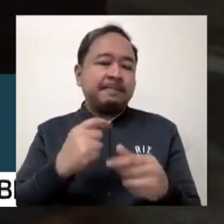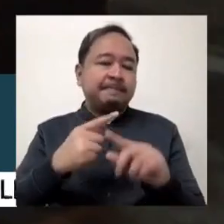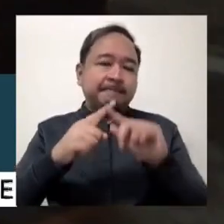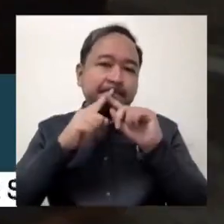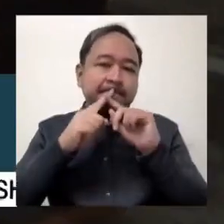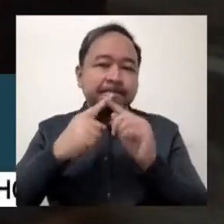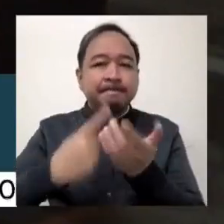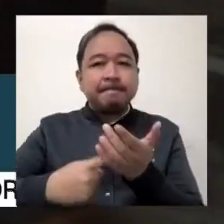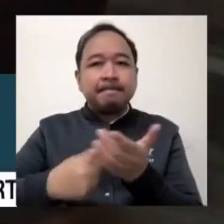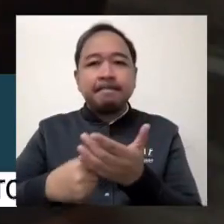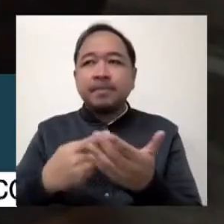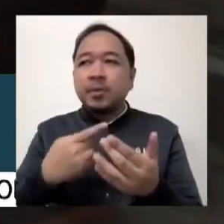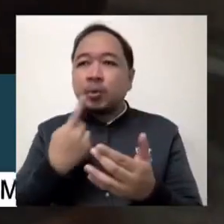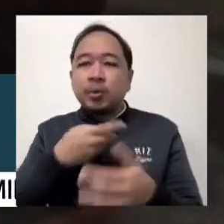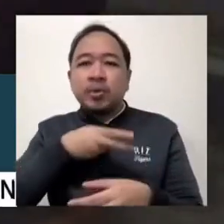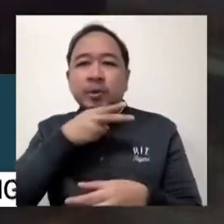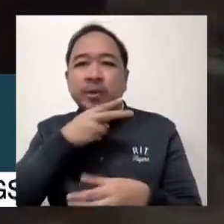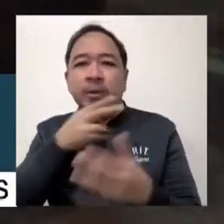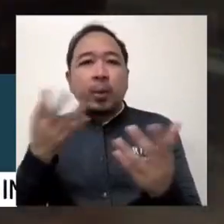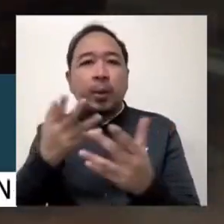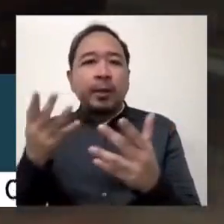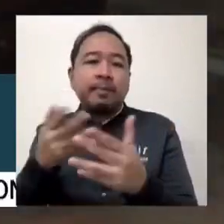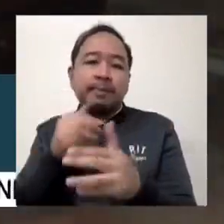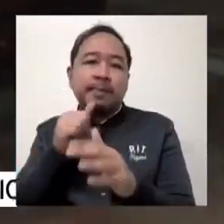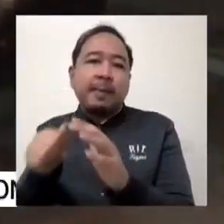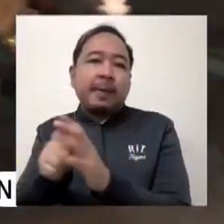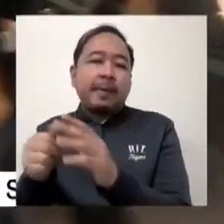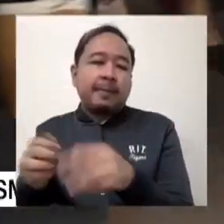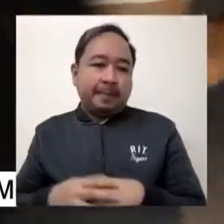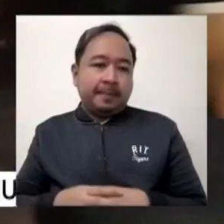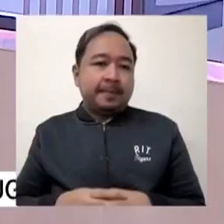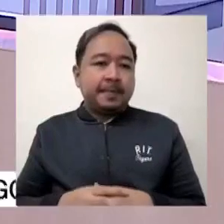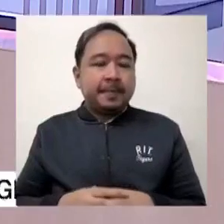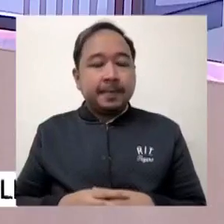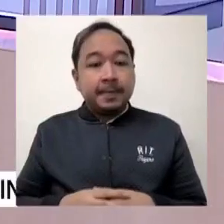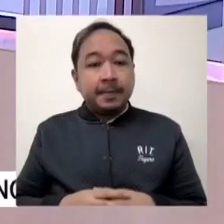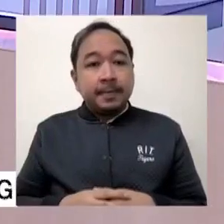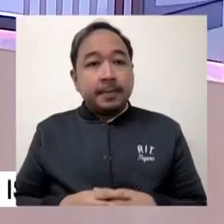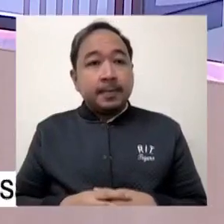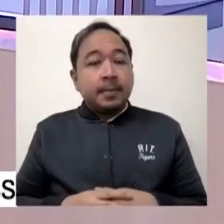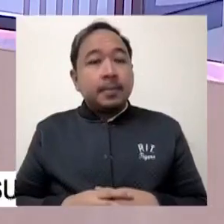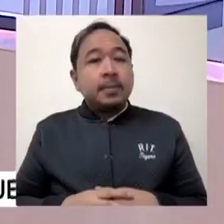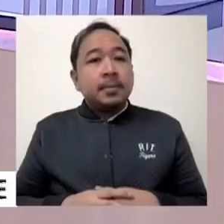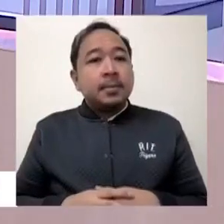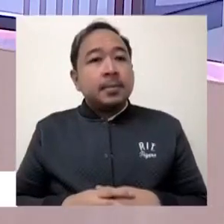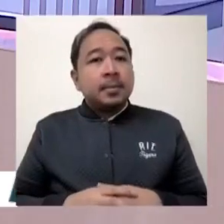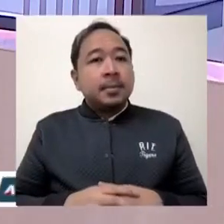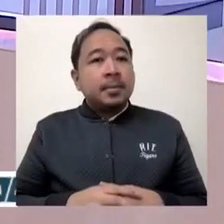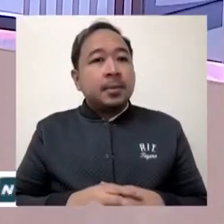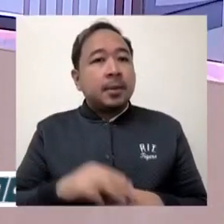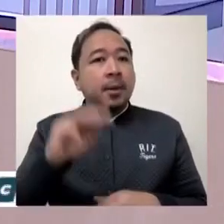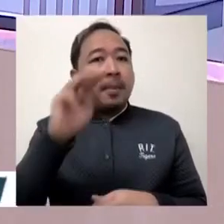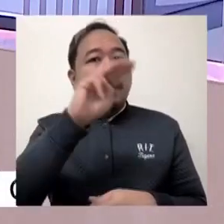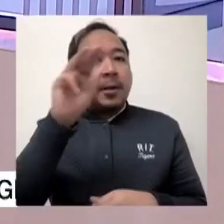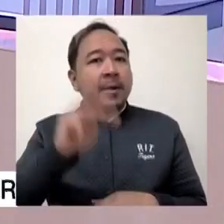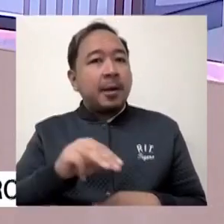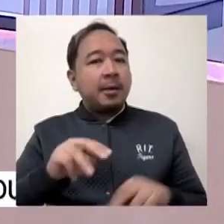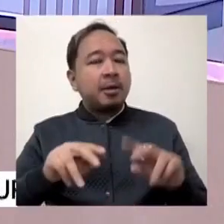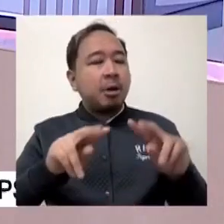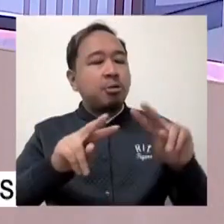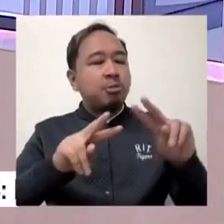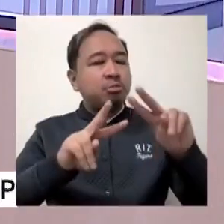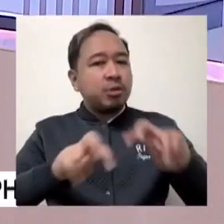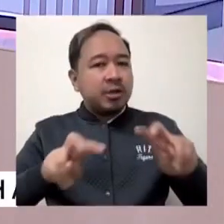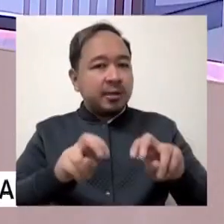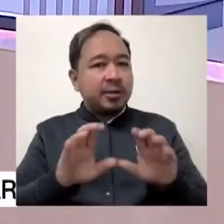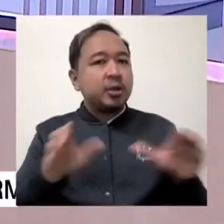suspects. Carmina. Thanks a lot, Jeff Caparaz, there joining us on the line. Back here in the newsroom, the Manila Critics Circle joins progressive and human